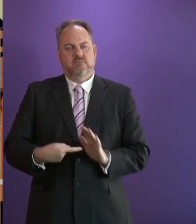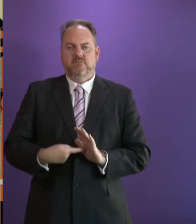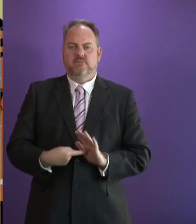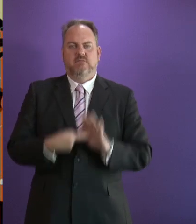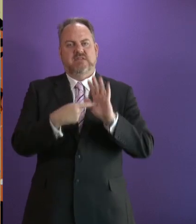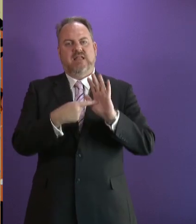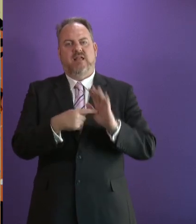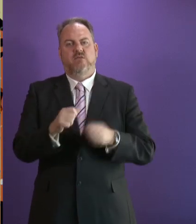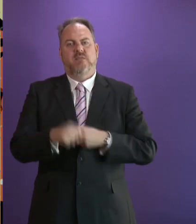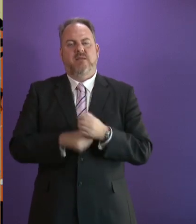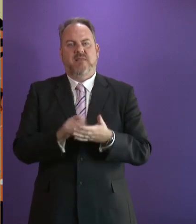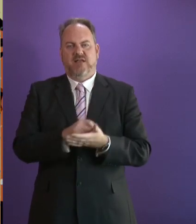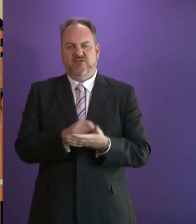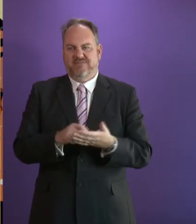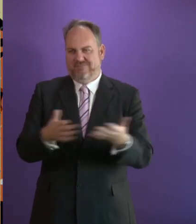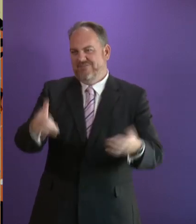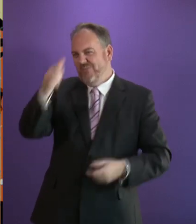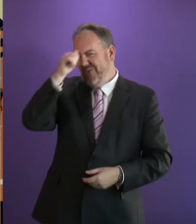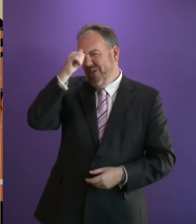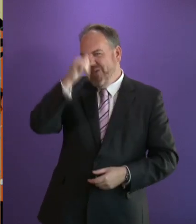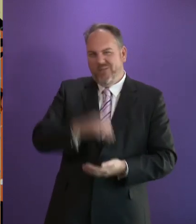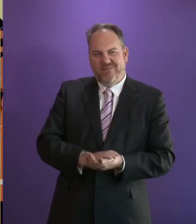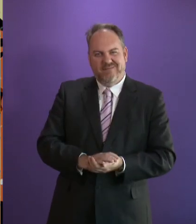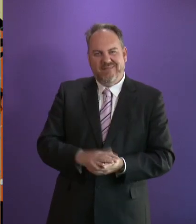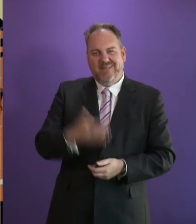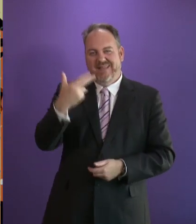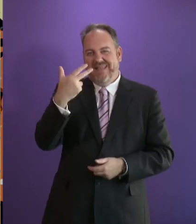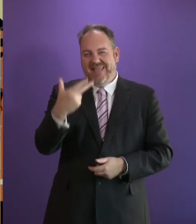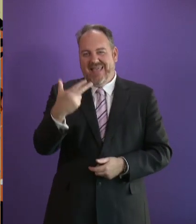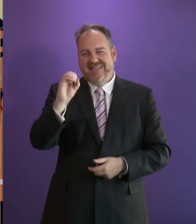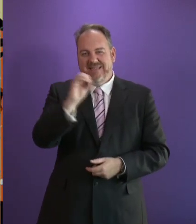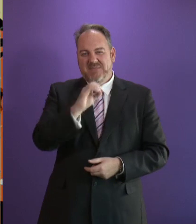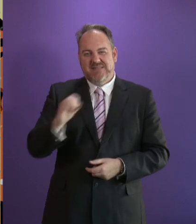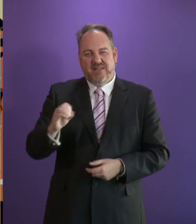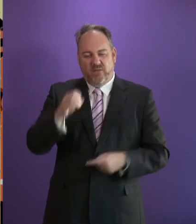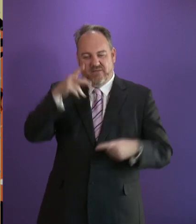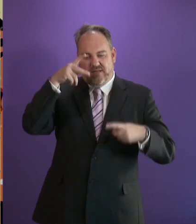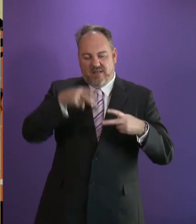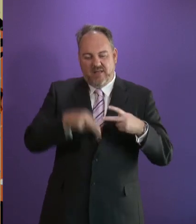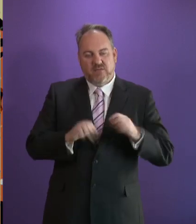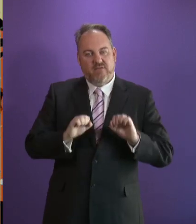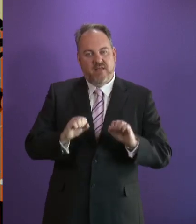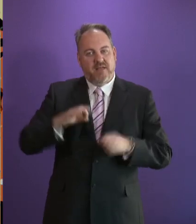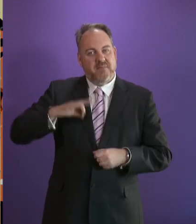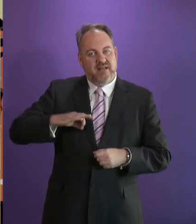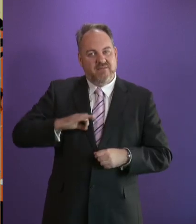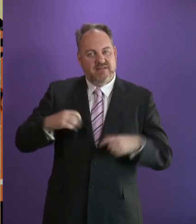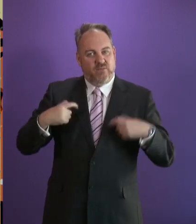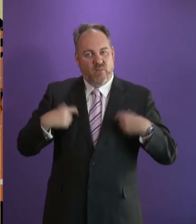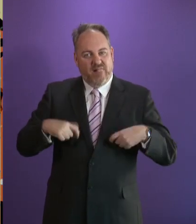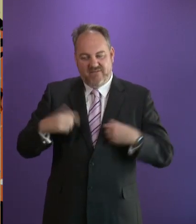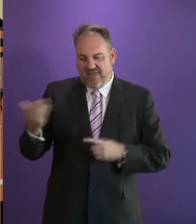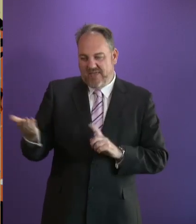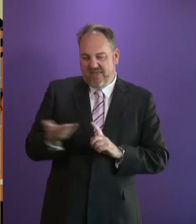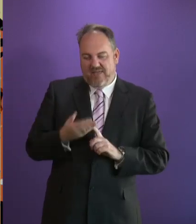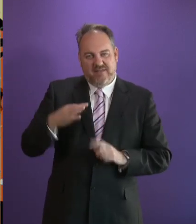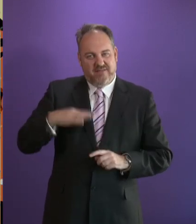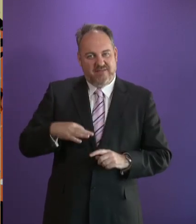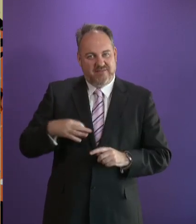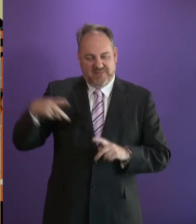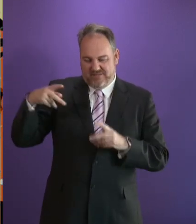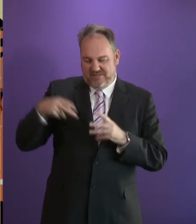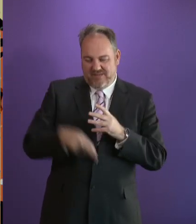already heard why we should stand. The fact that 80% of the welfare cuts have hit our pockets tells you all you need to know. You know, the